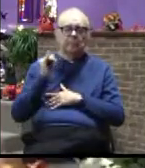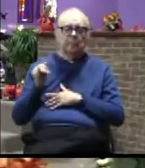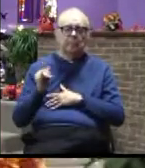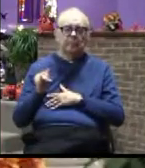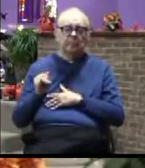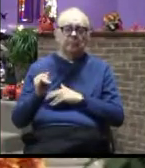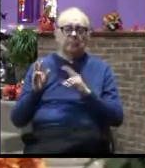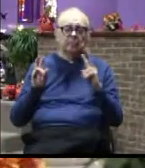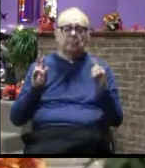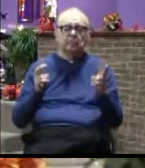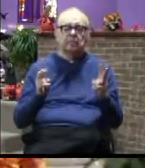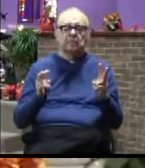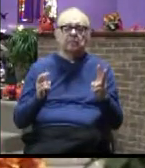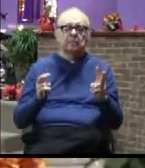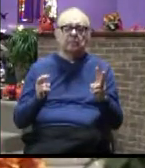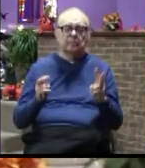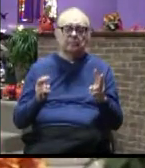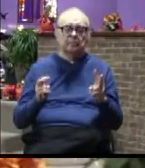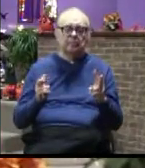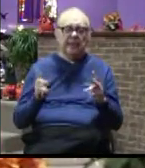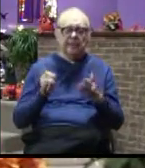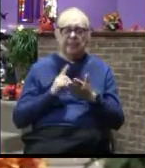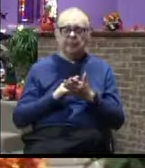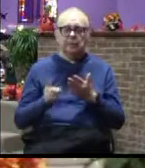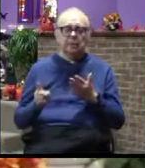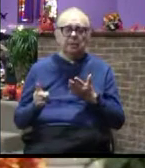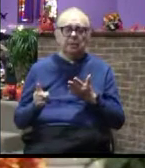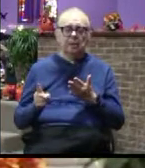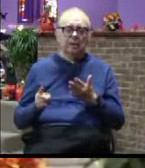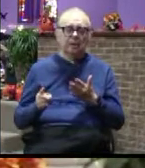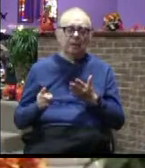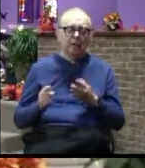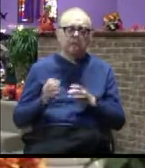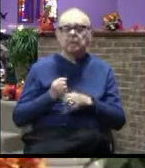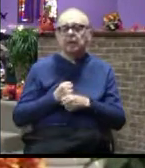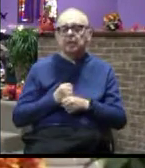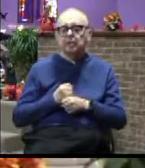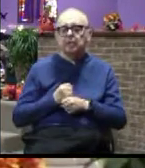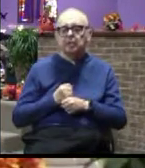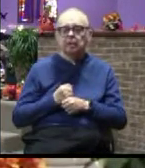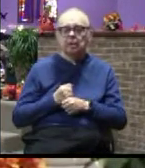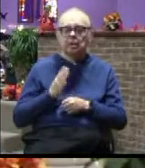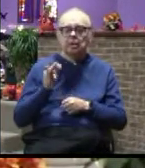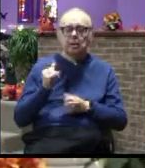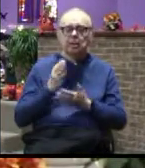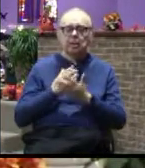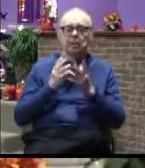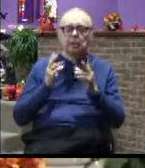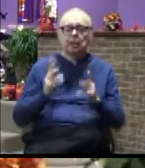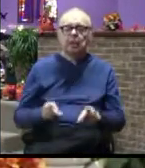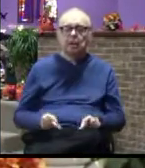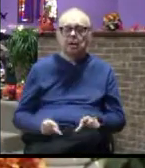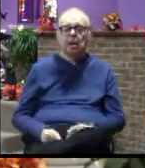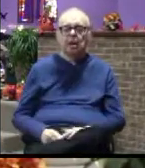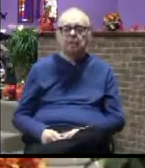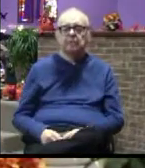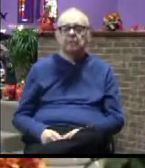statement this week made by someone